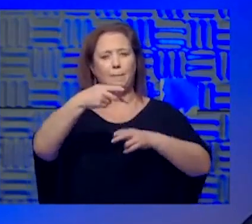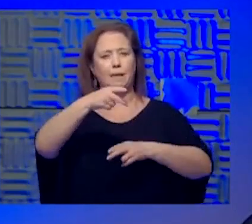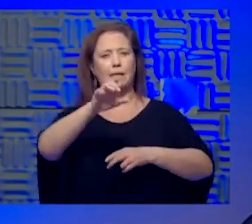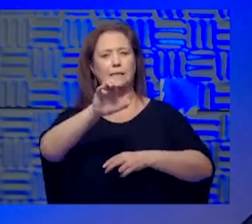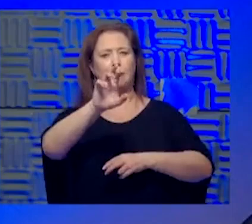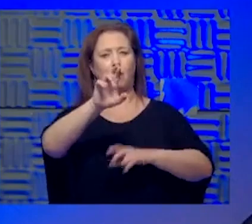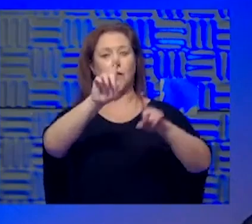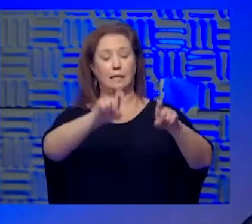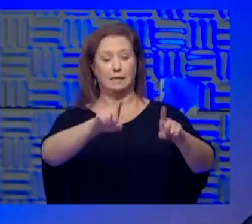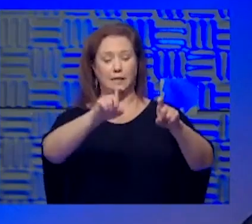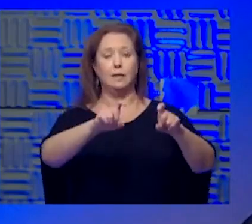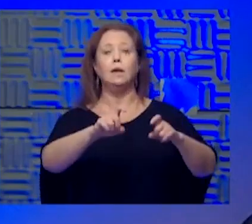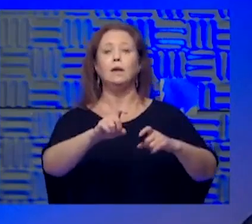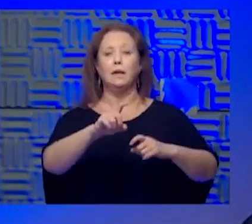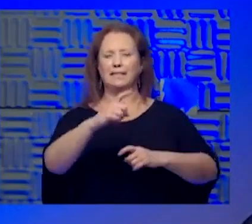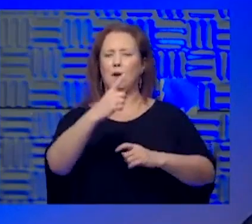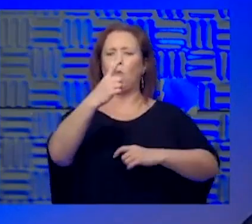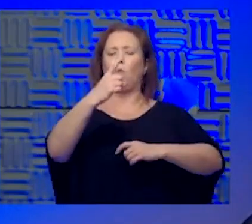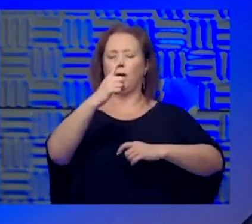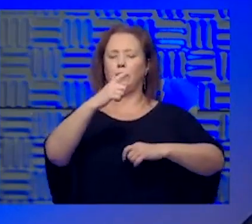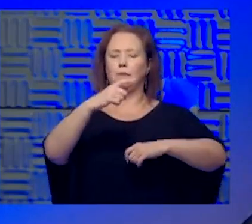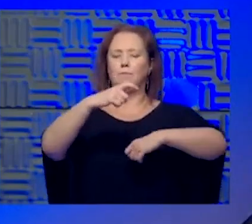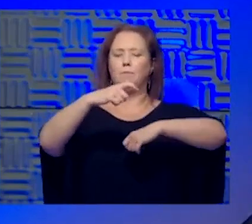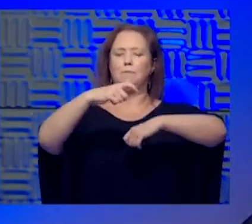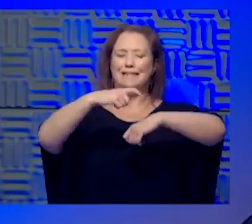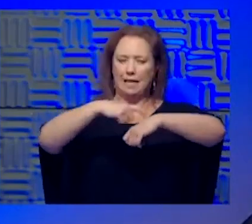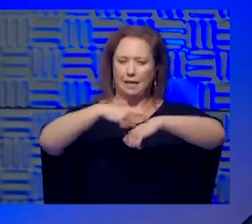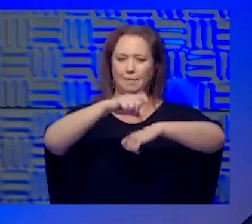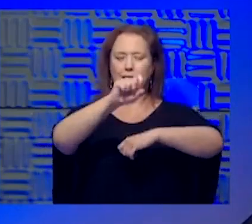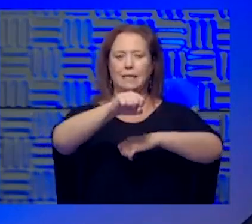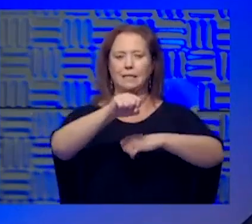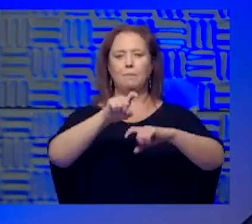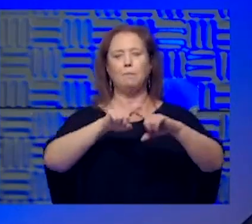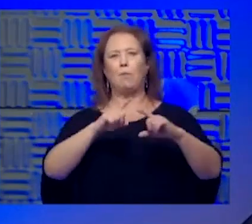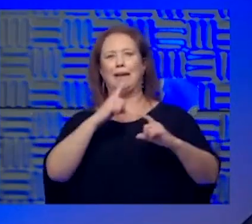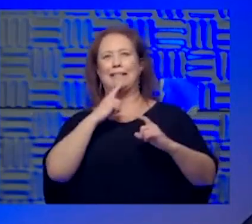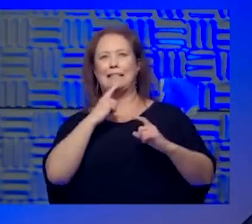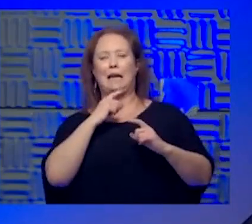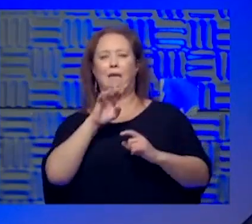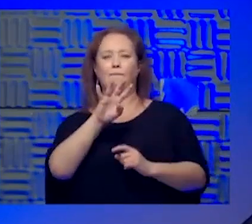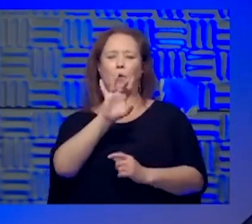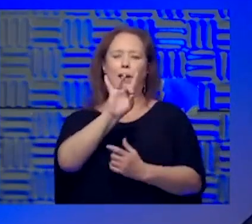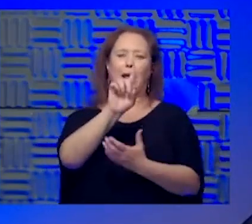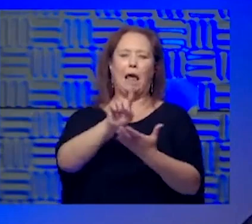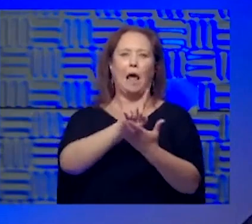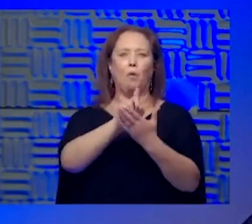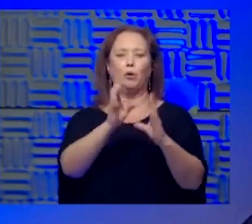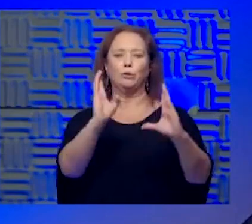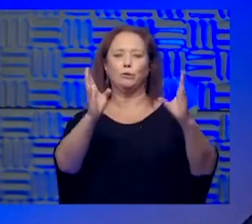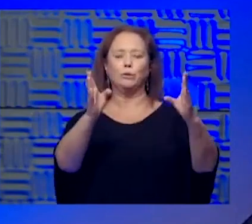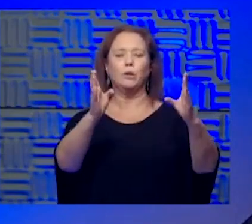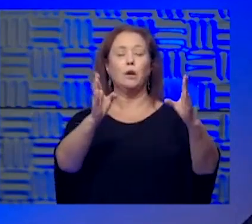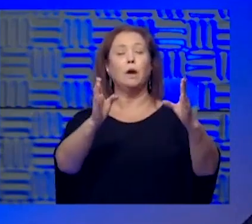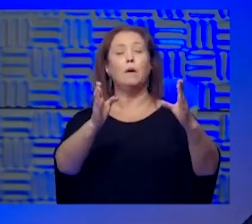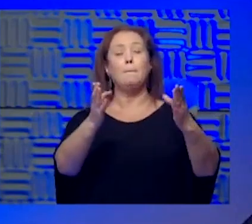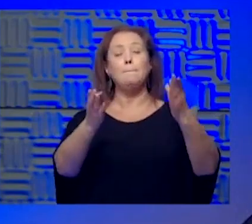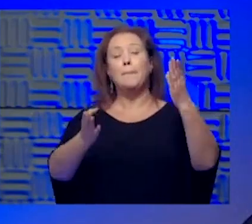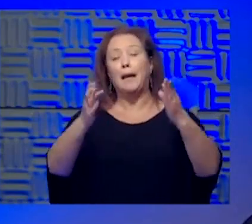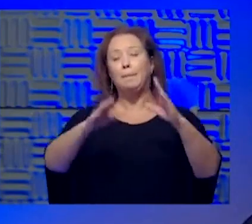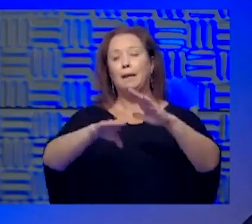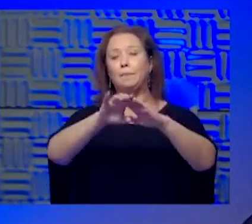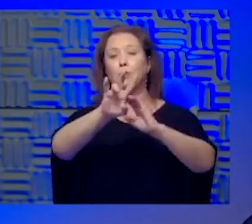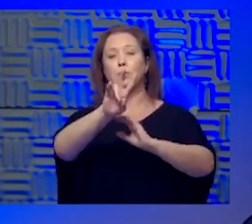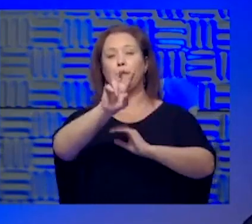It's true we say it's that one point in time. We can sometimes fudge to say it's 48 hours or possibly even 72